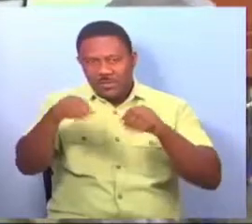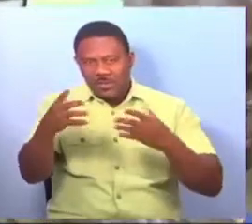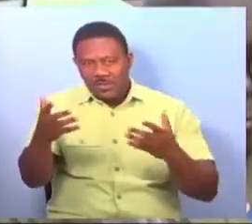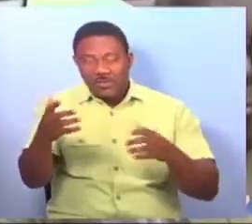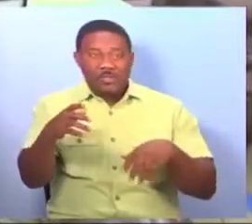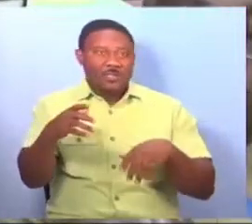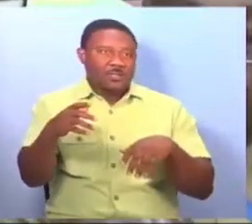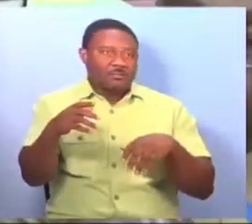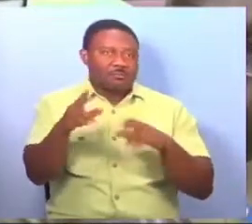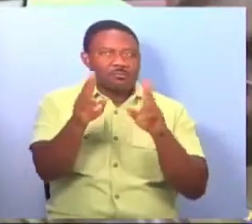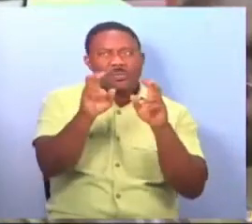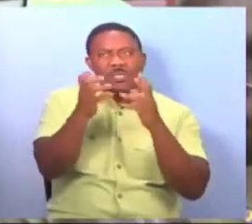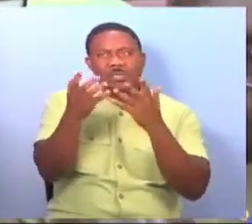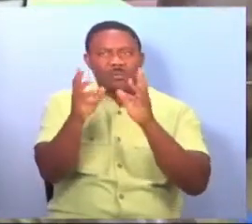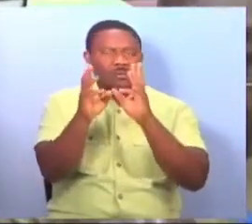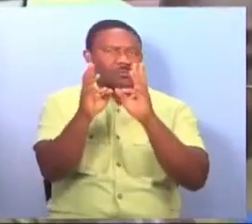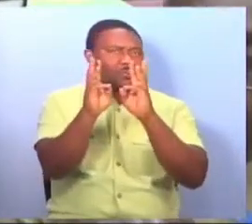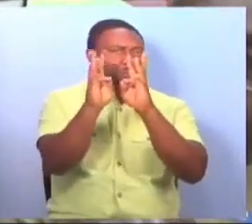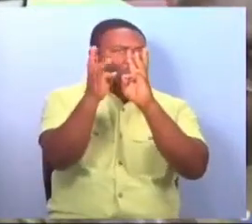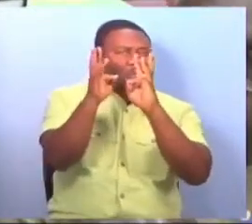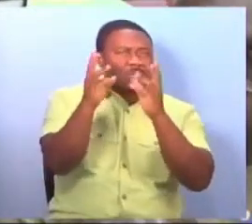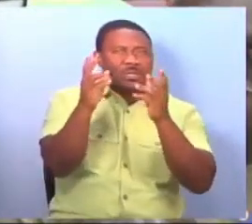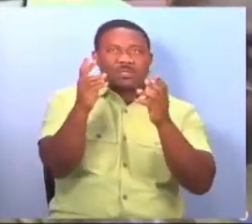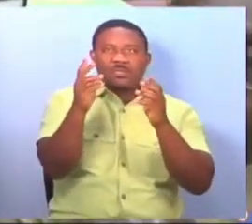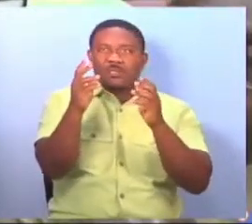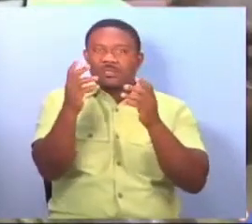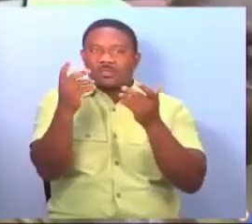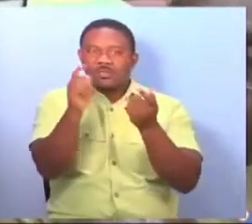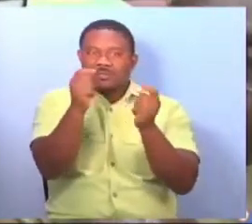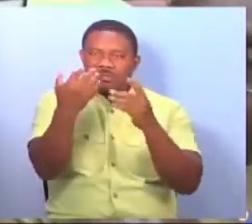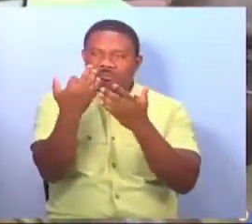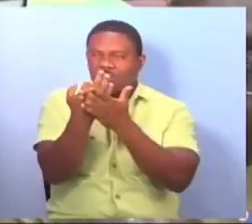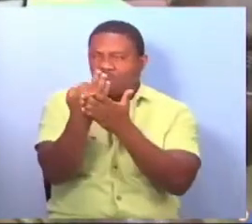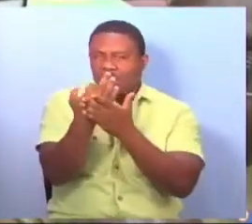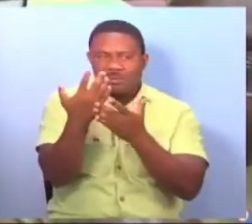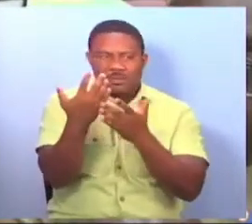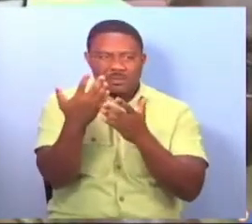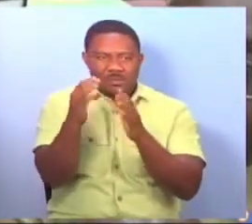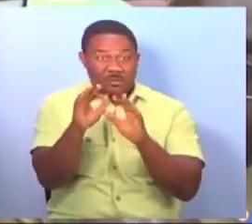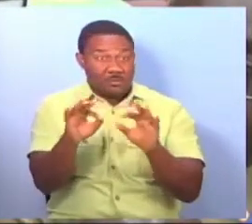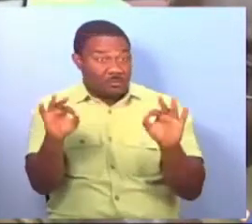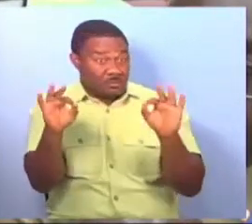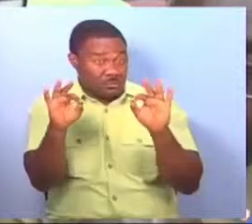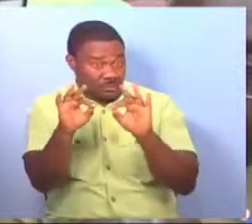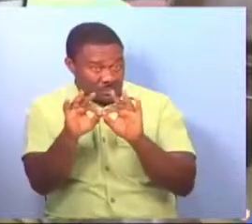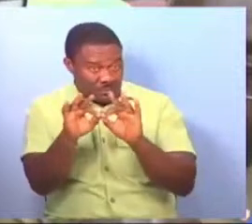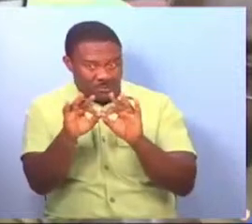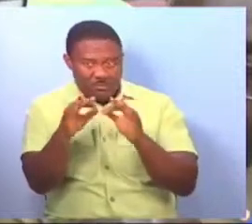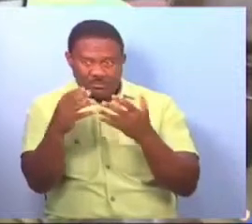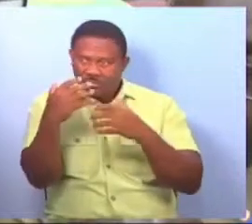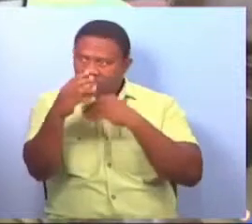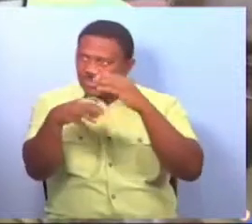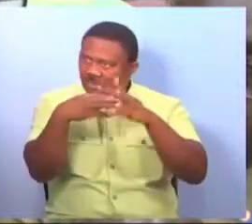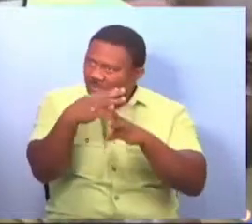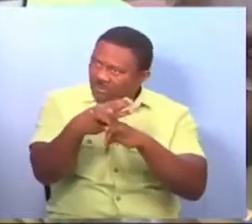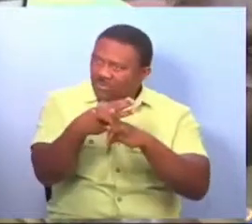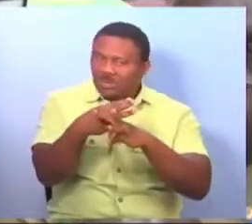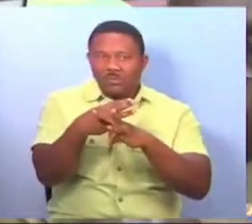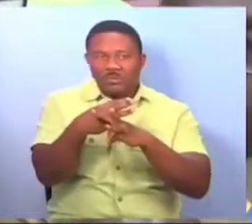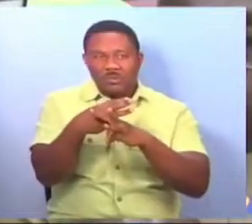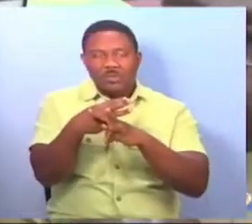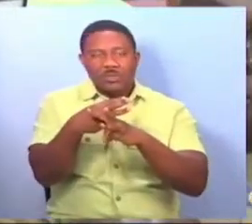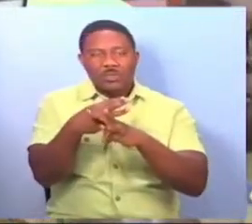of climate change, energy transition, and climate financing are critical in the global community.